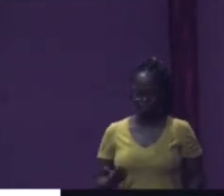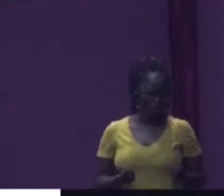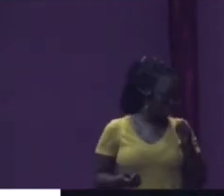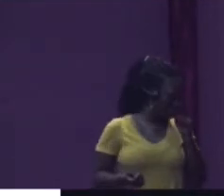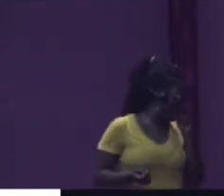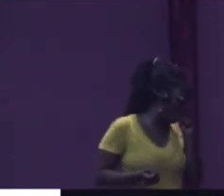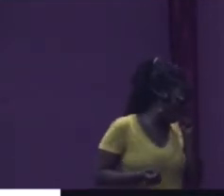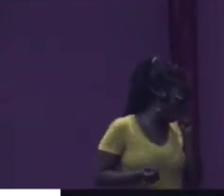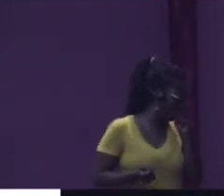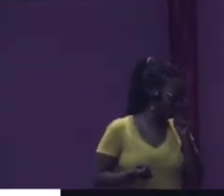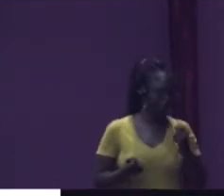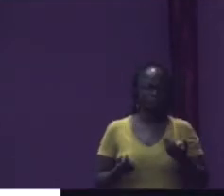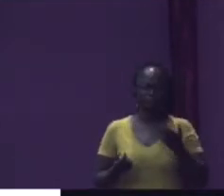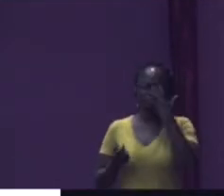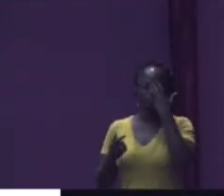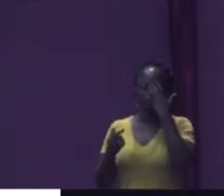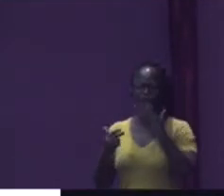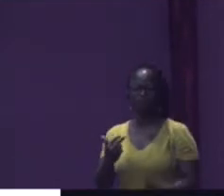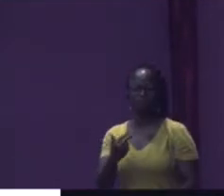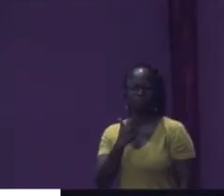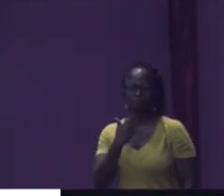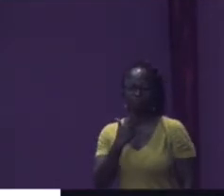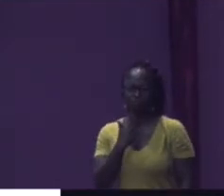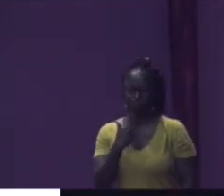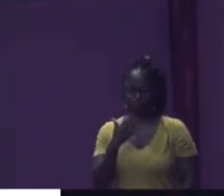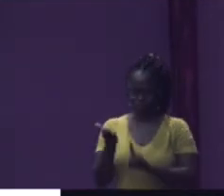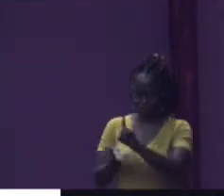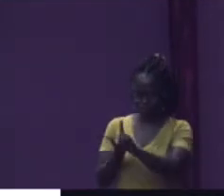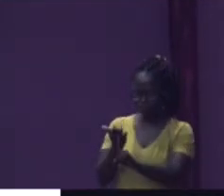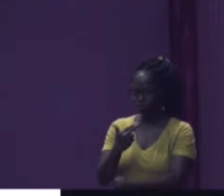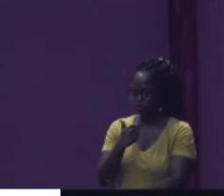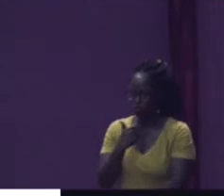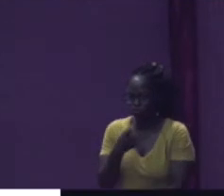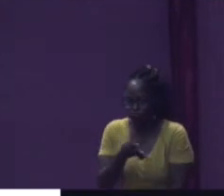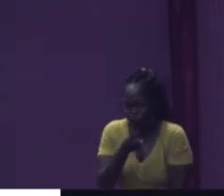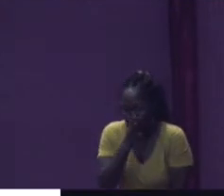supposed to refer a new mother to the hospital.